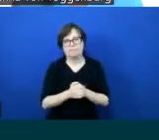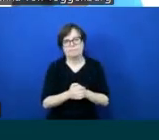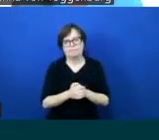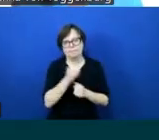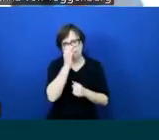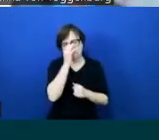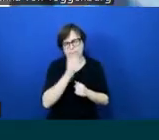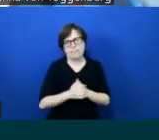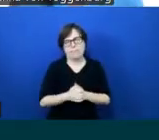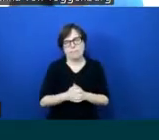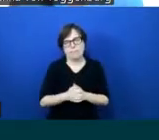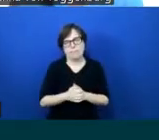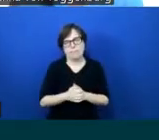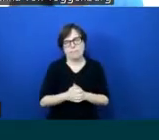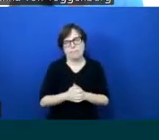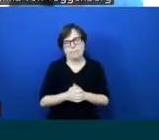And of course, there is different